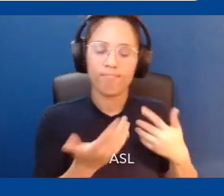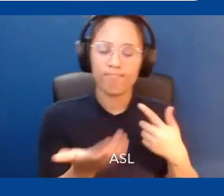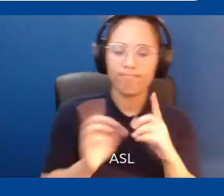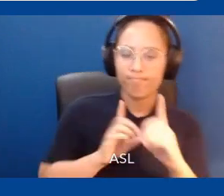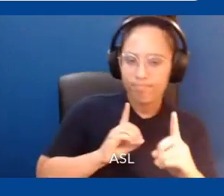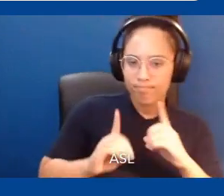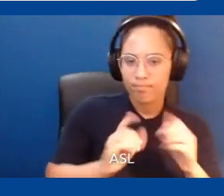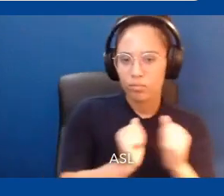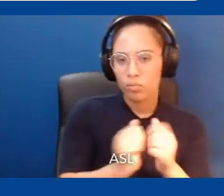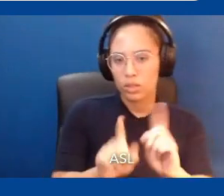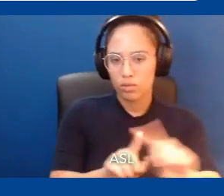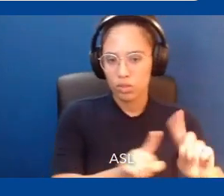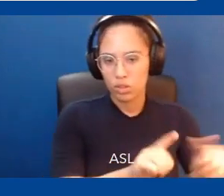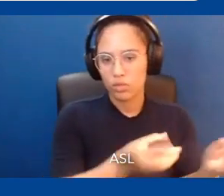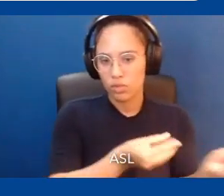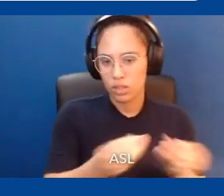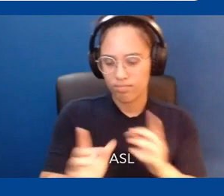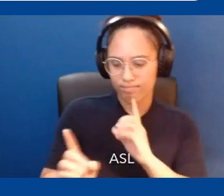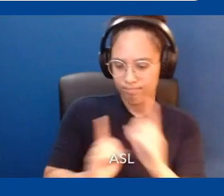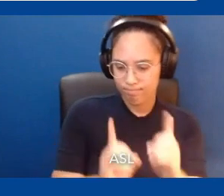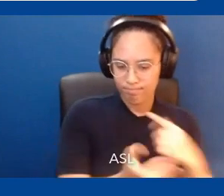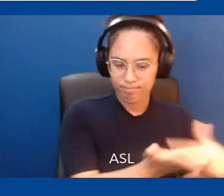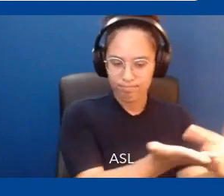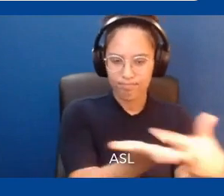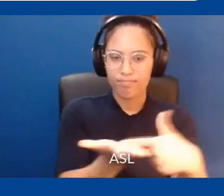that so as to